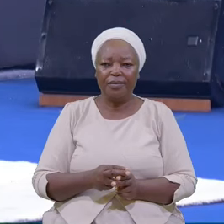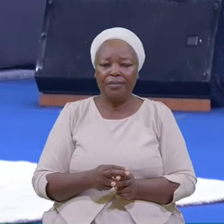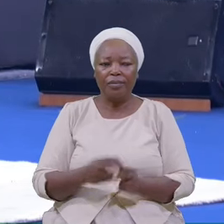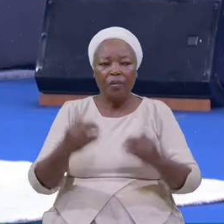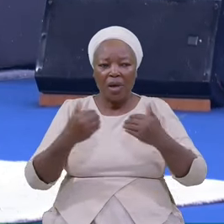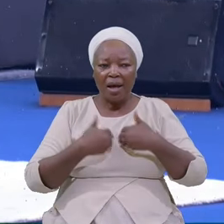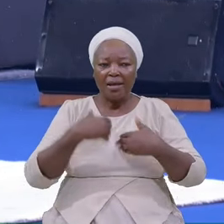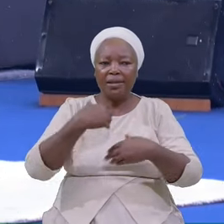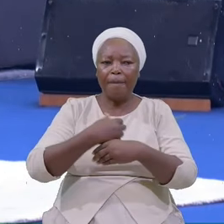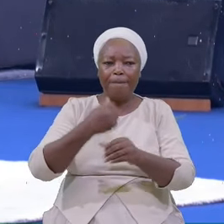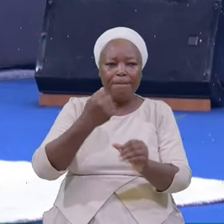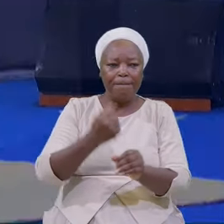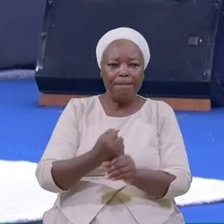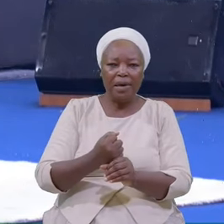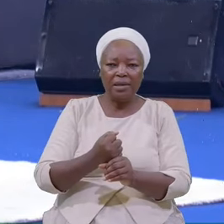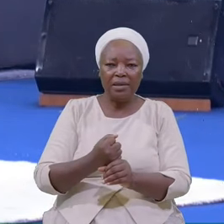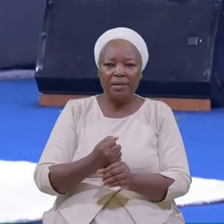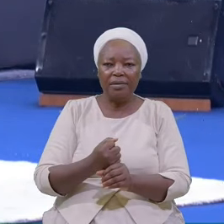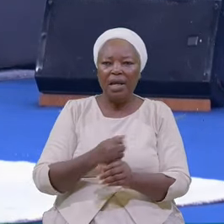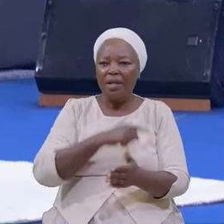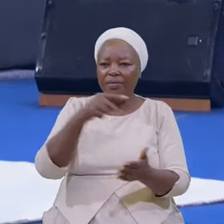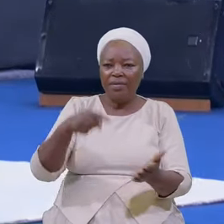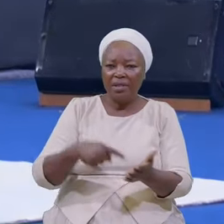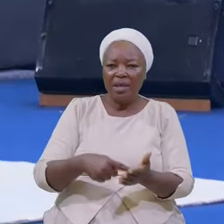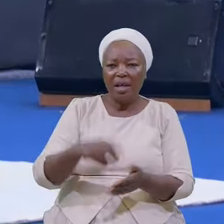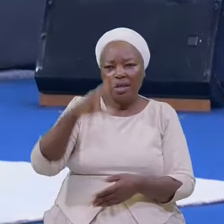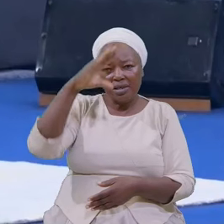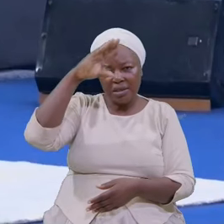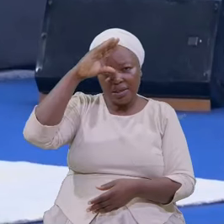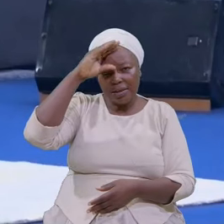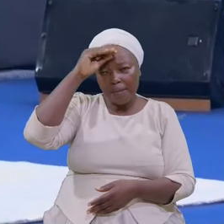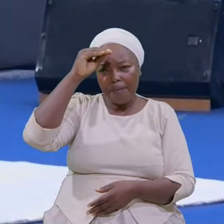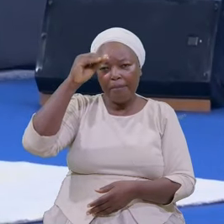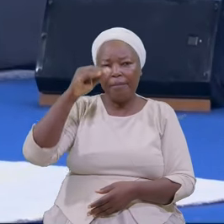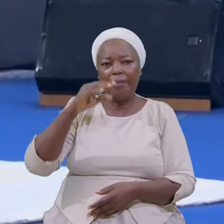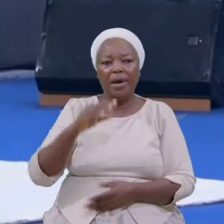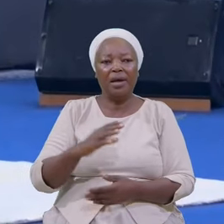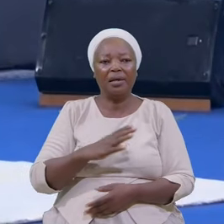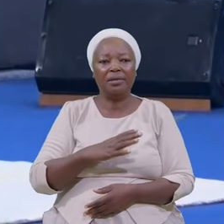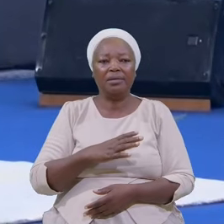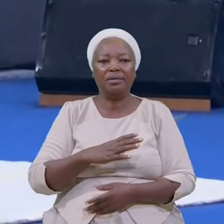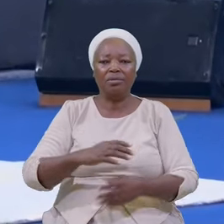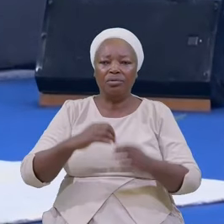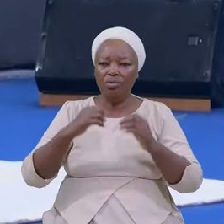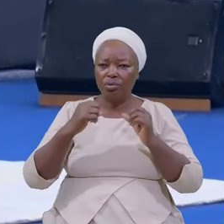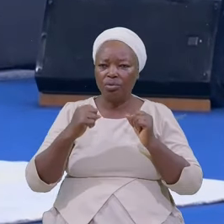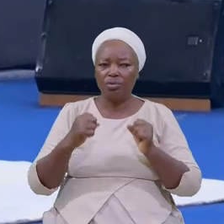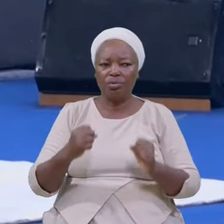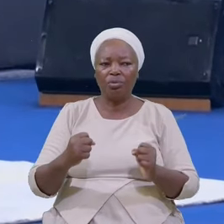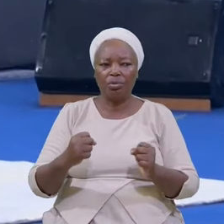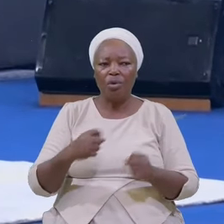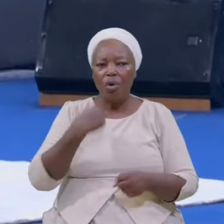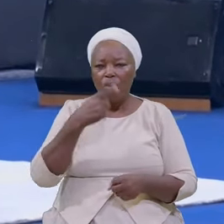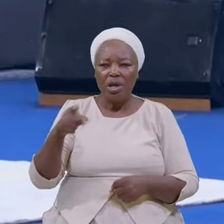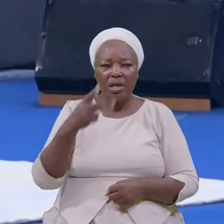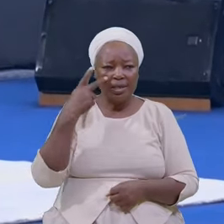has made them strong. Celui que vous voyez et connaissez, whom you see